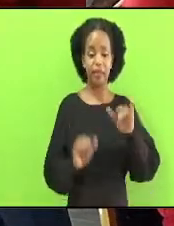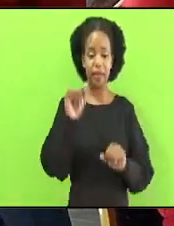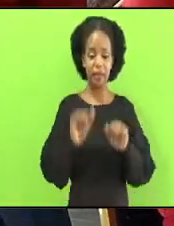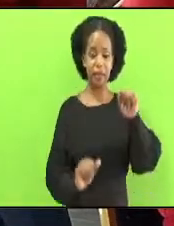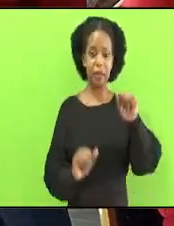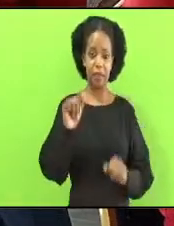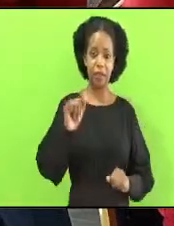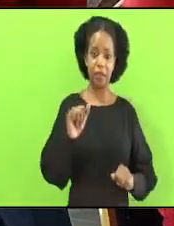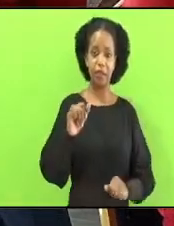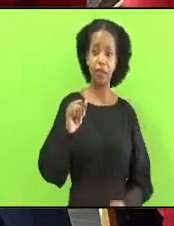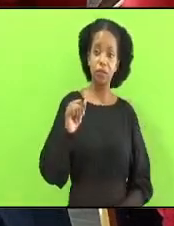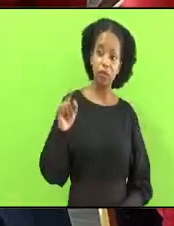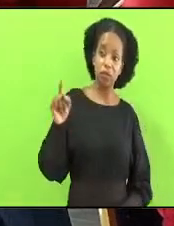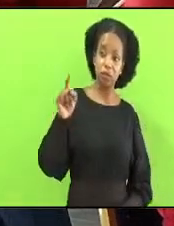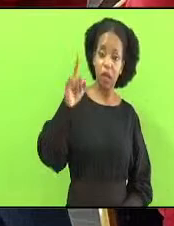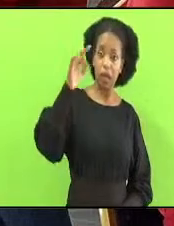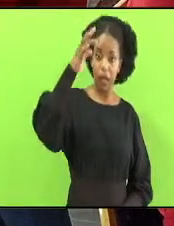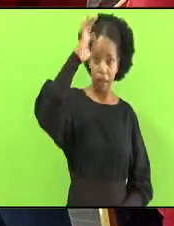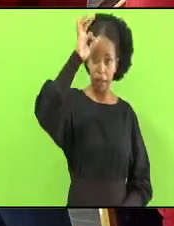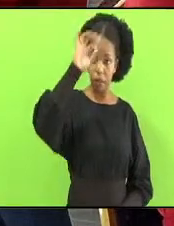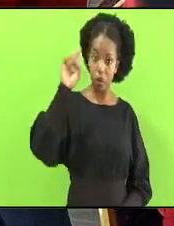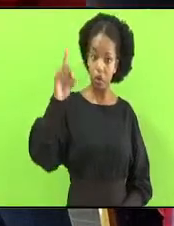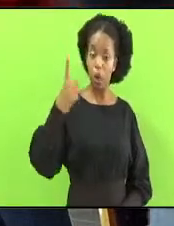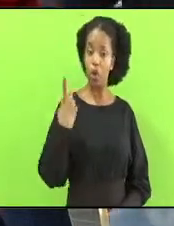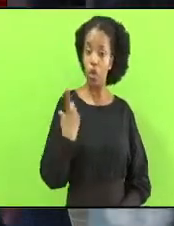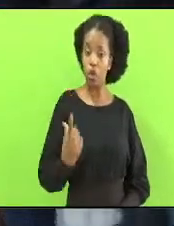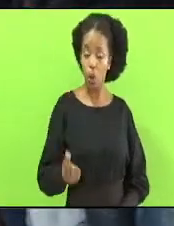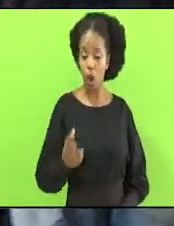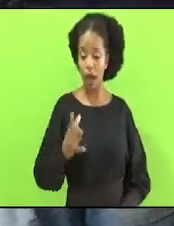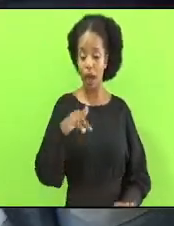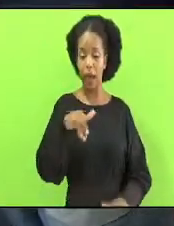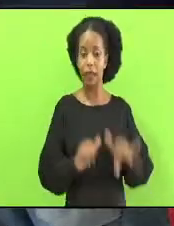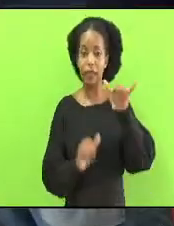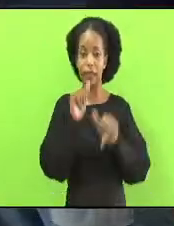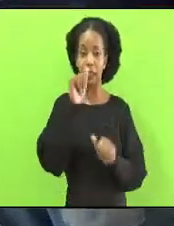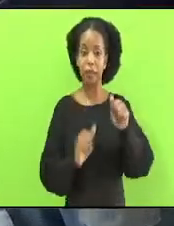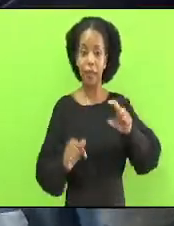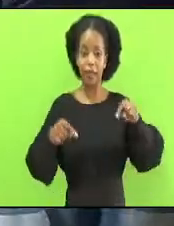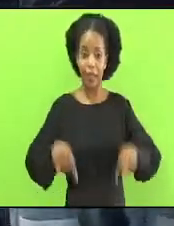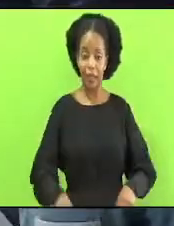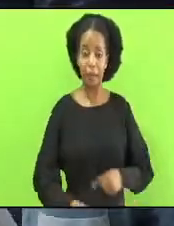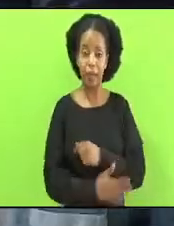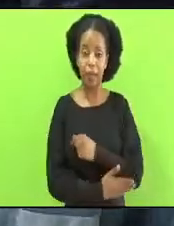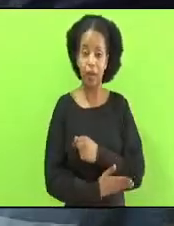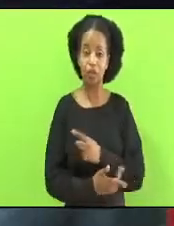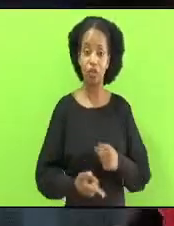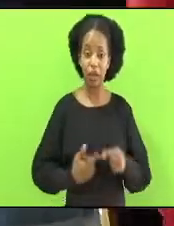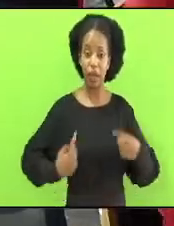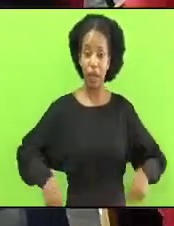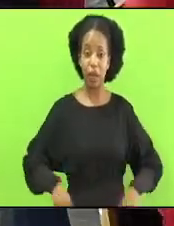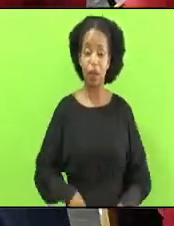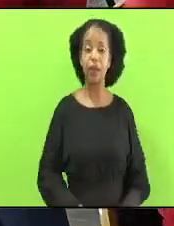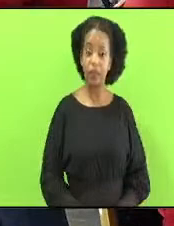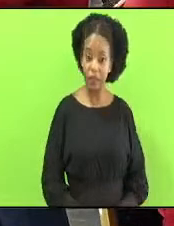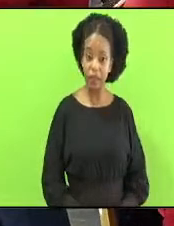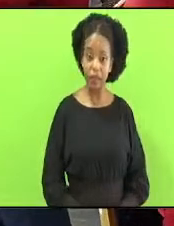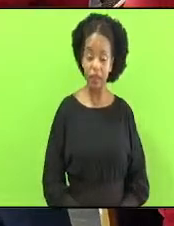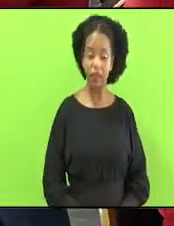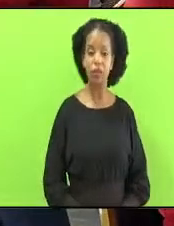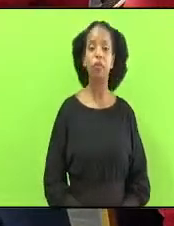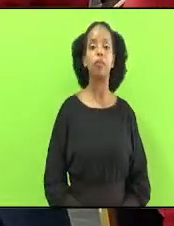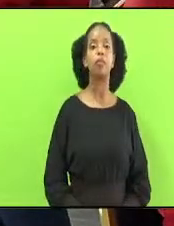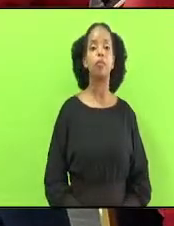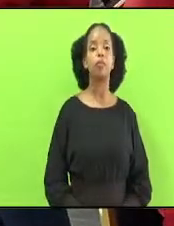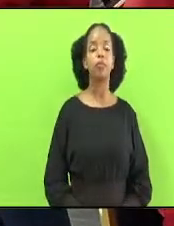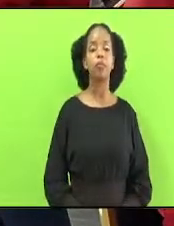le puso le dirile di assessment mo nageng ya rona mo tulong e rena mo go yone. I am